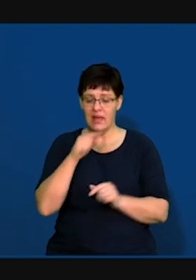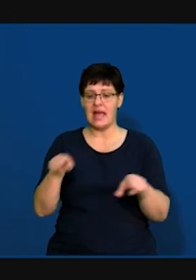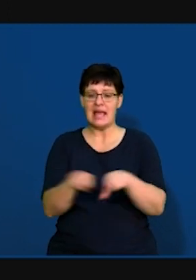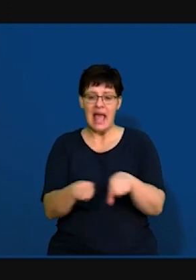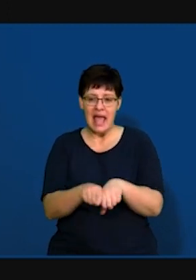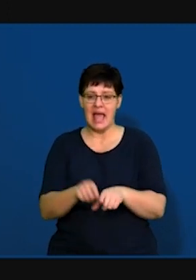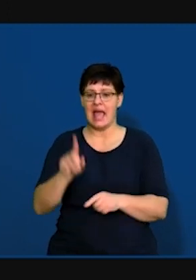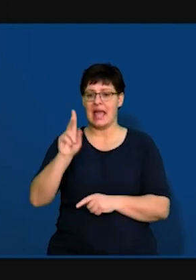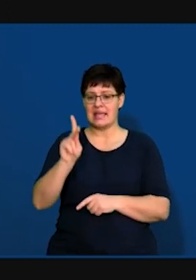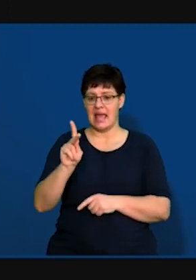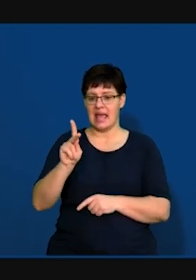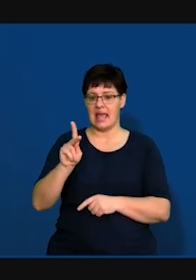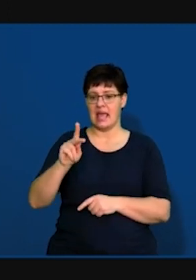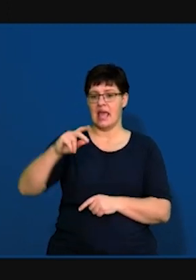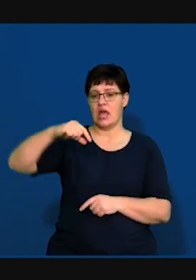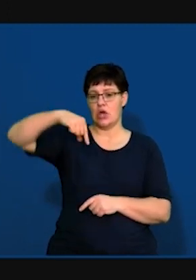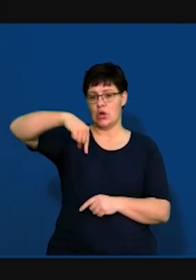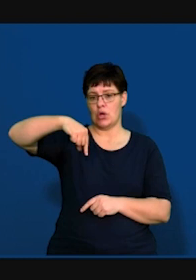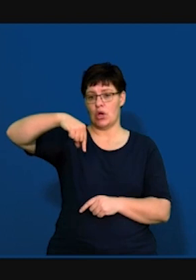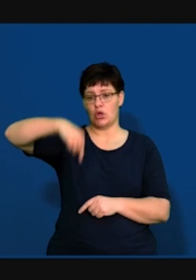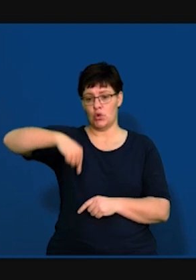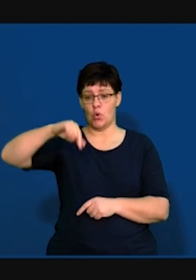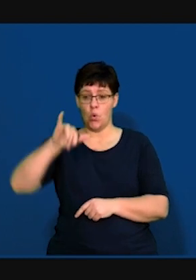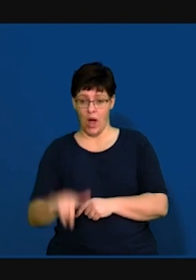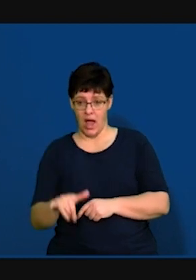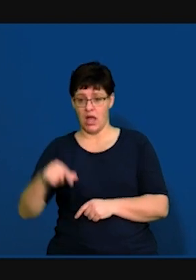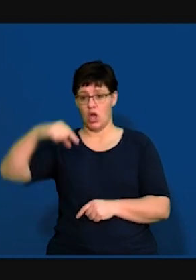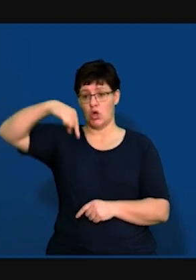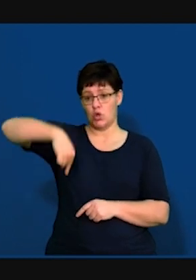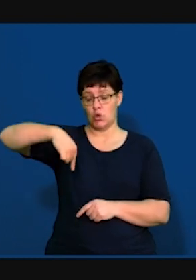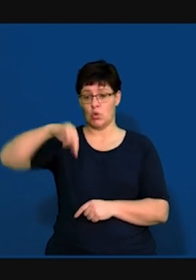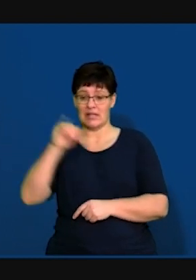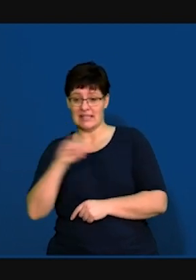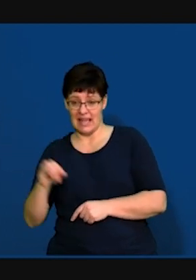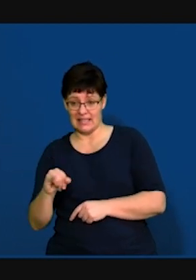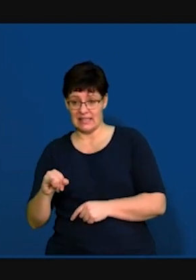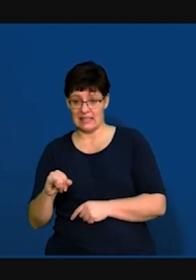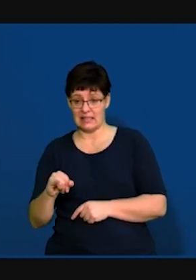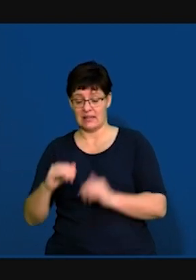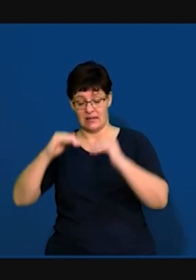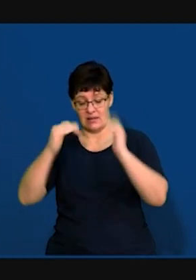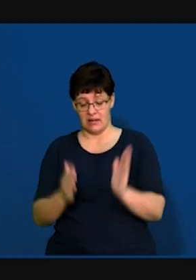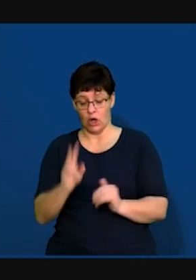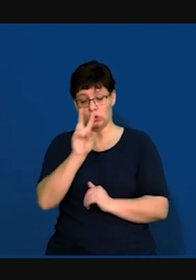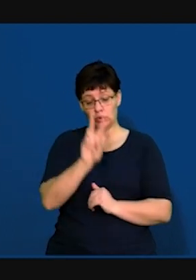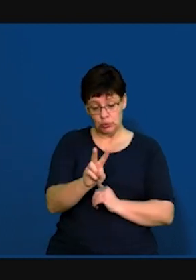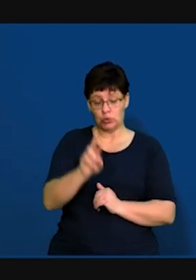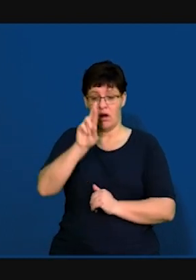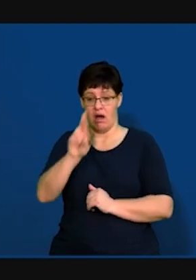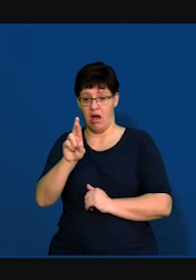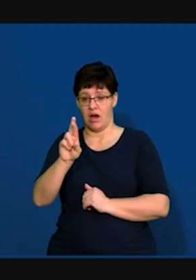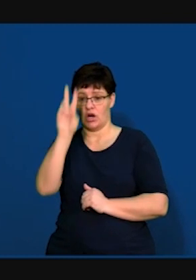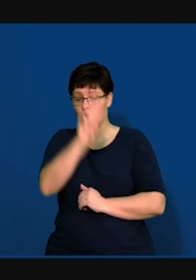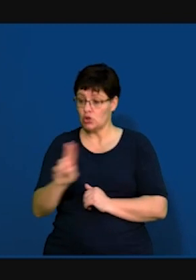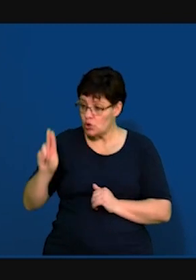Q, Y, QZ over 2R. Now, it's the square of 2R. That was the catch. It's